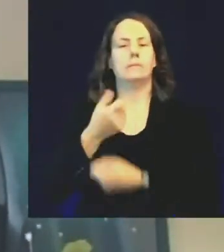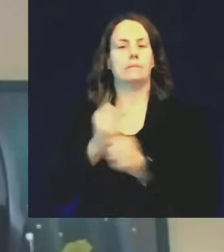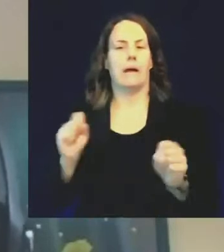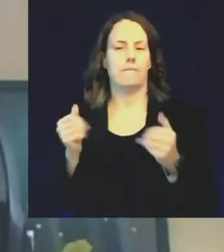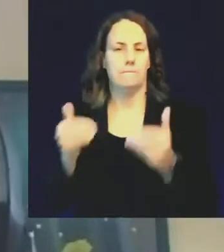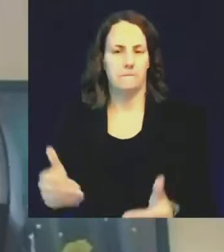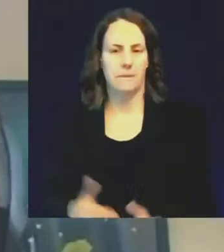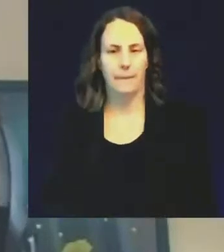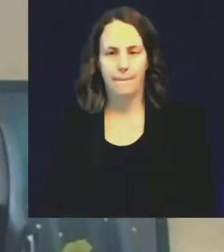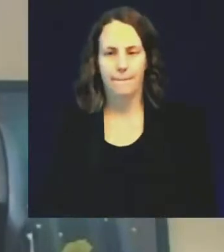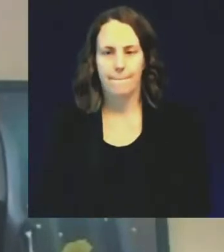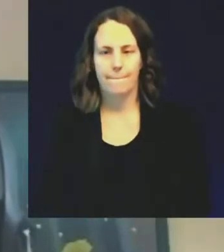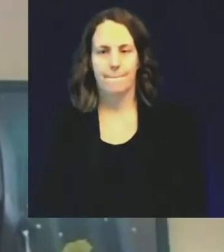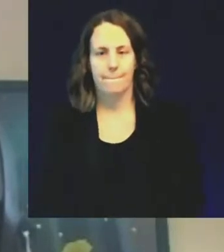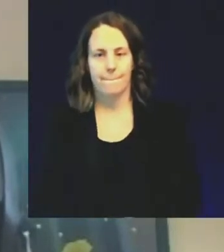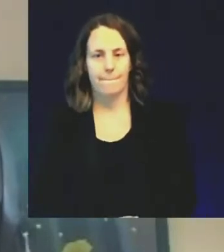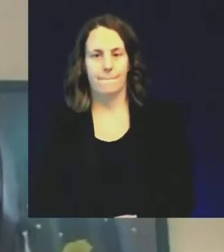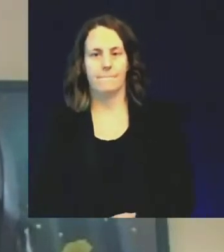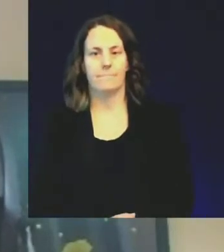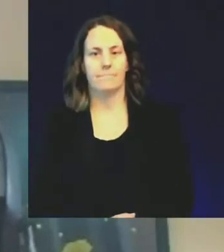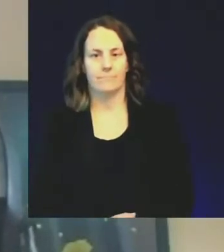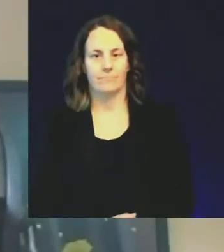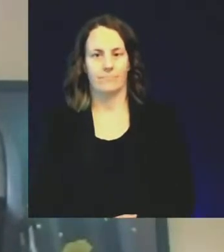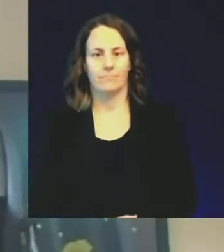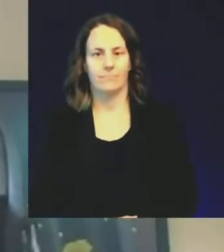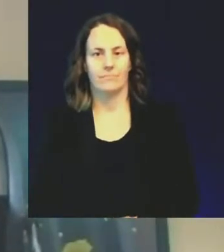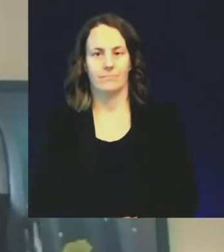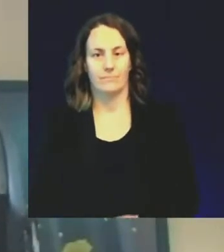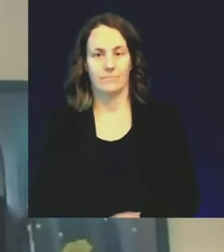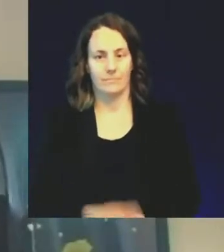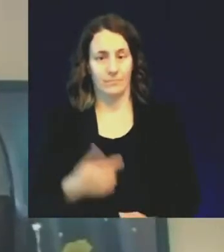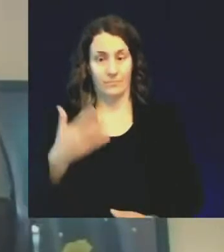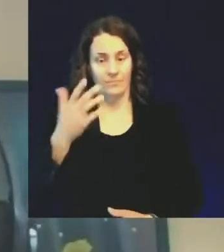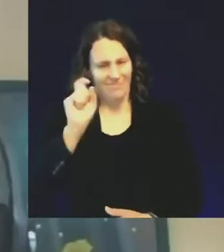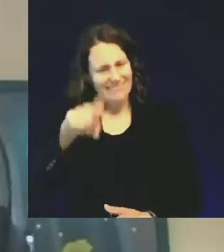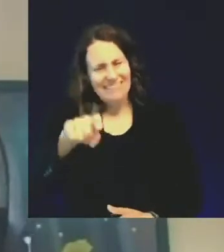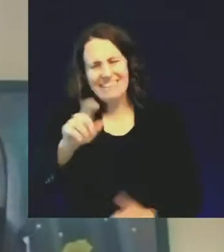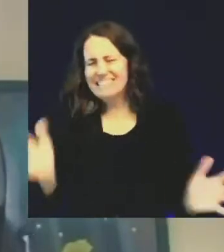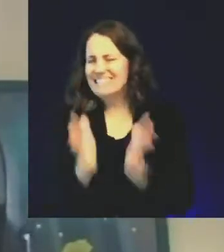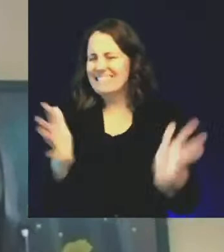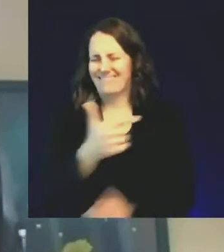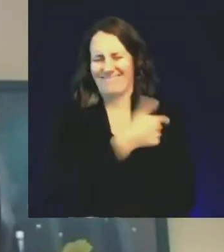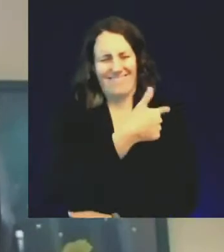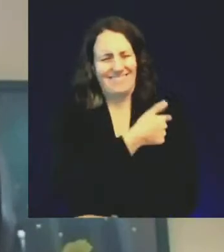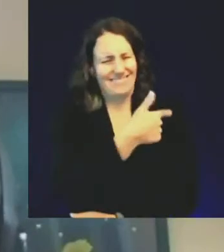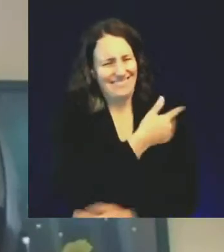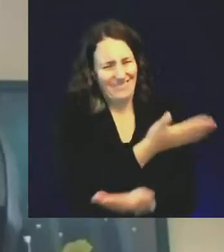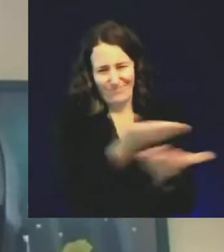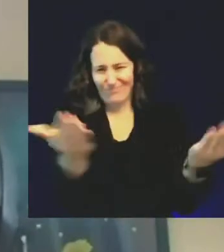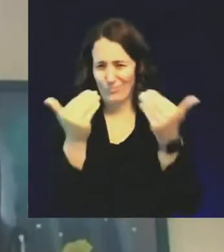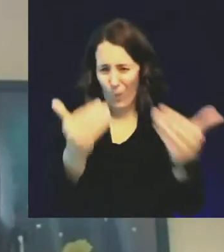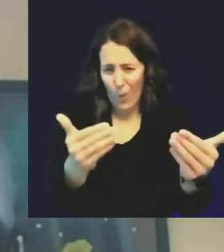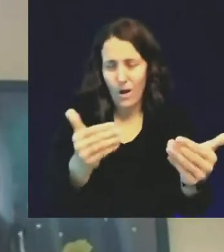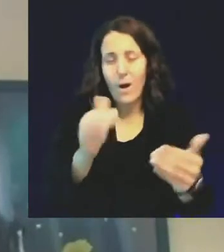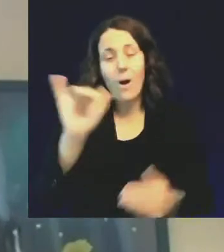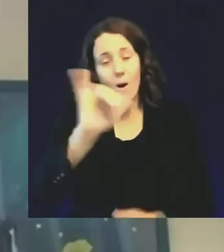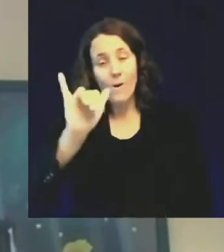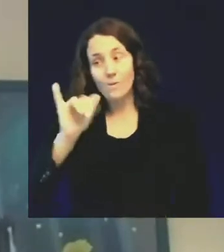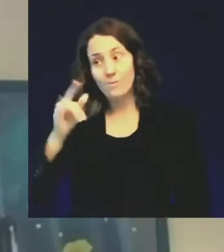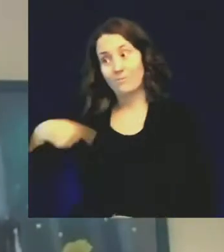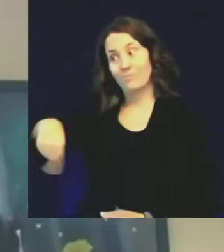keep watching the rate of disease. And here in our state, we've been seeing some really encouraging